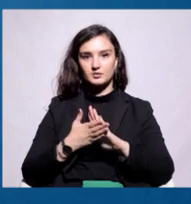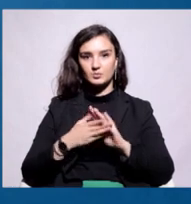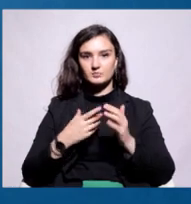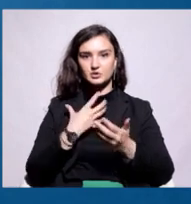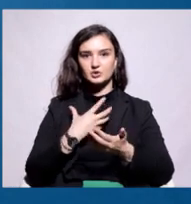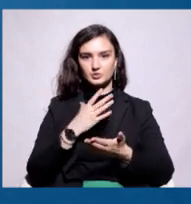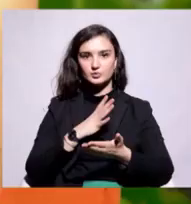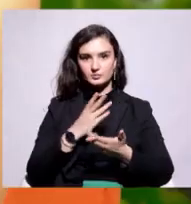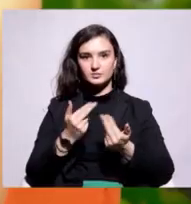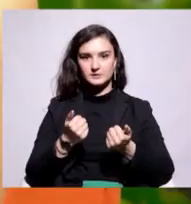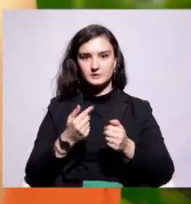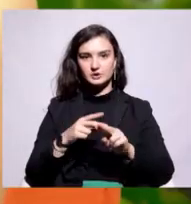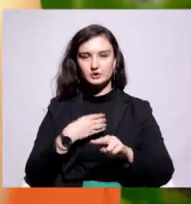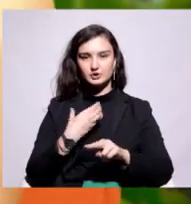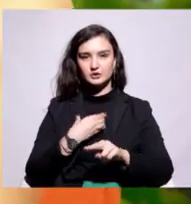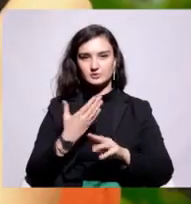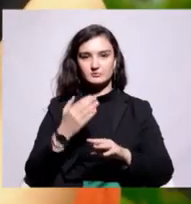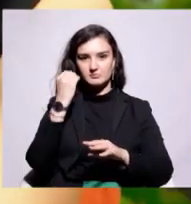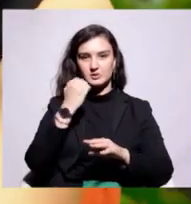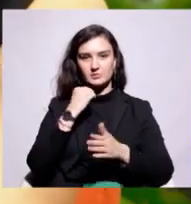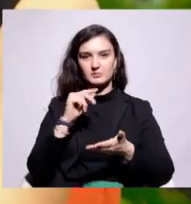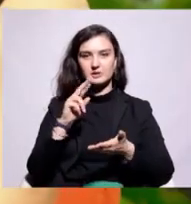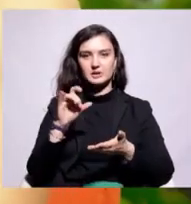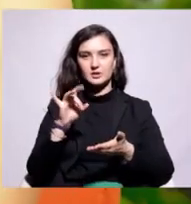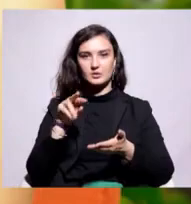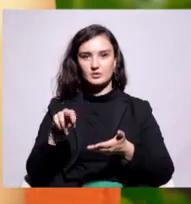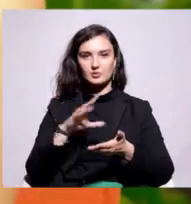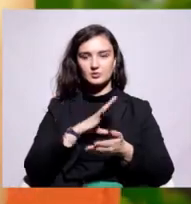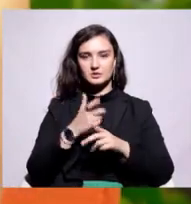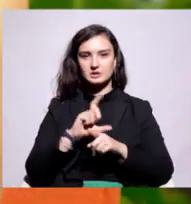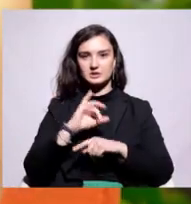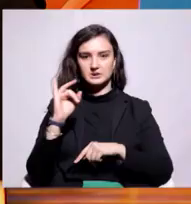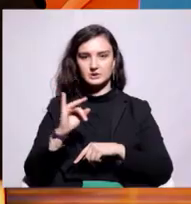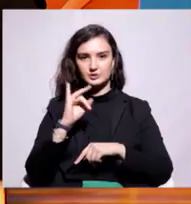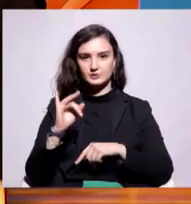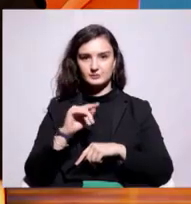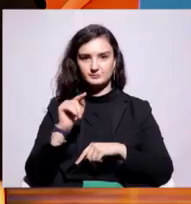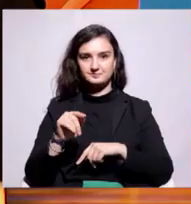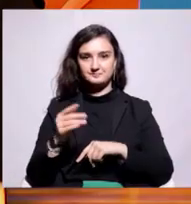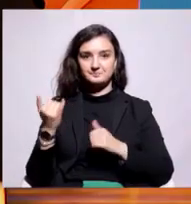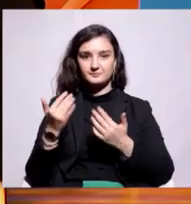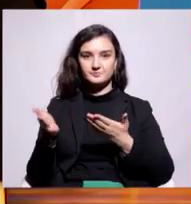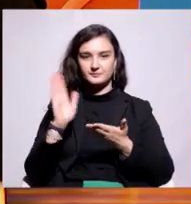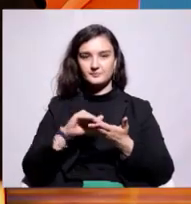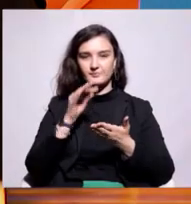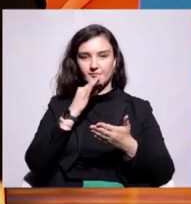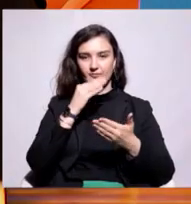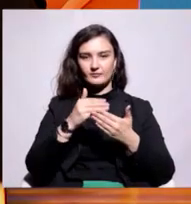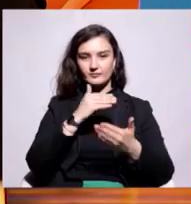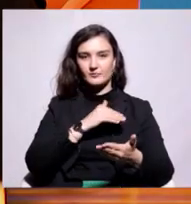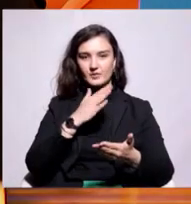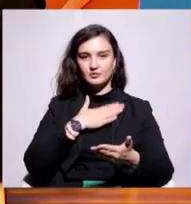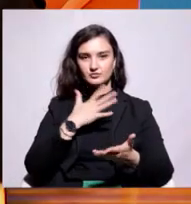afraid. Yes, shishi. Thank you, Mr. Darrell. It was really interesting. So now, before